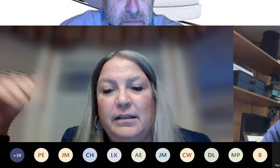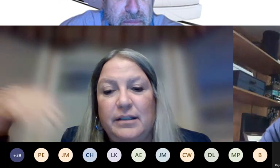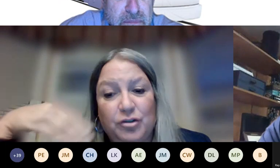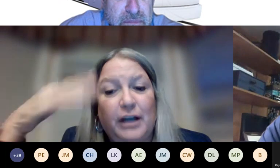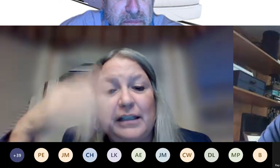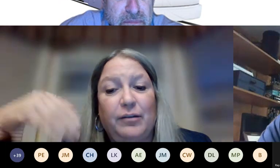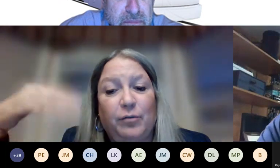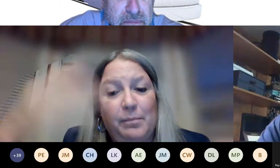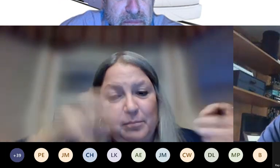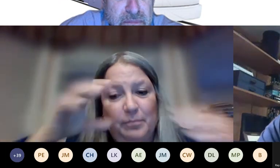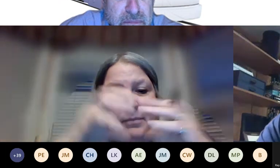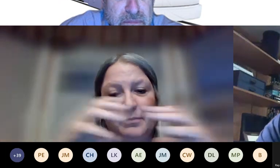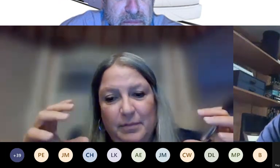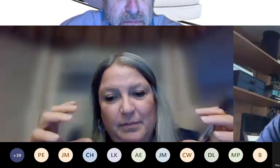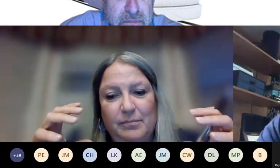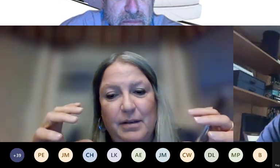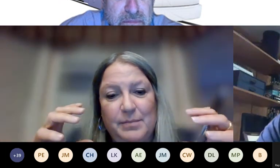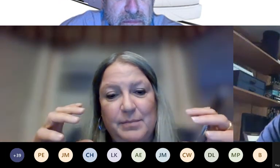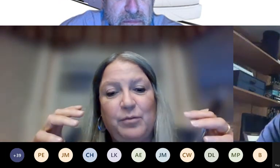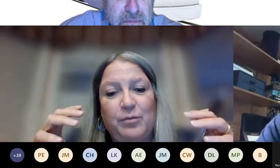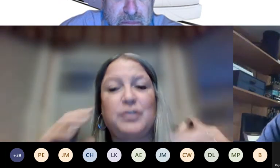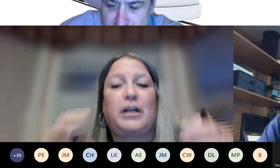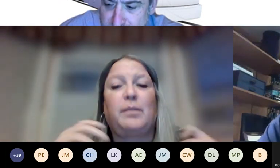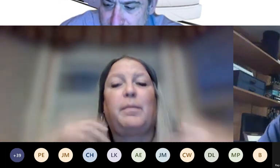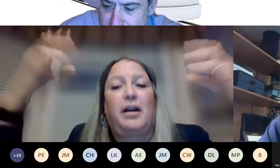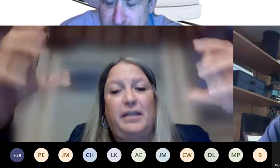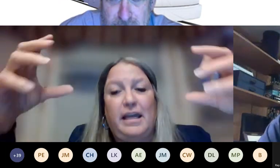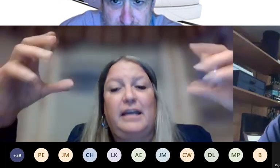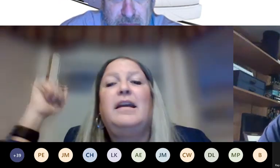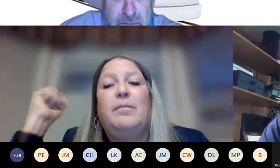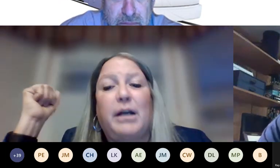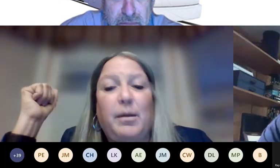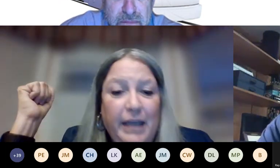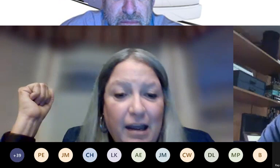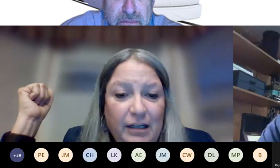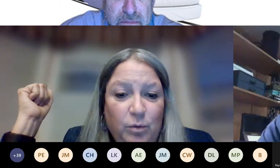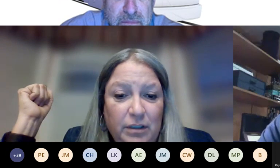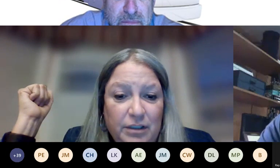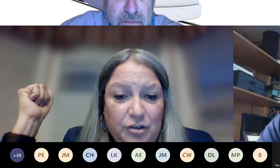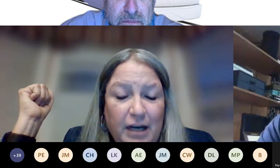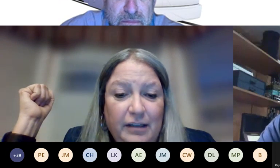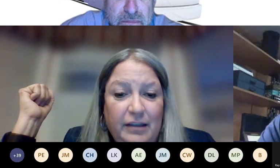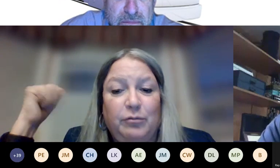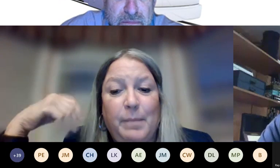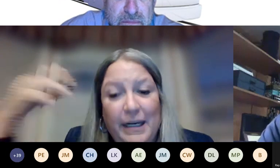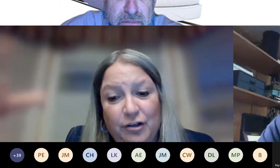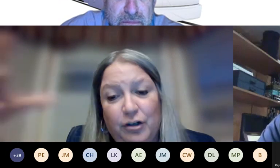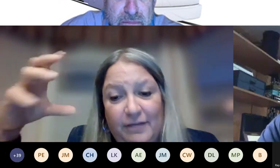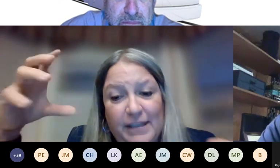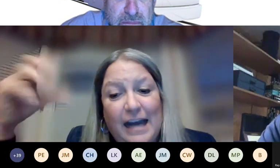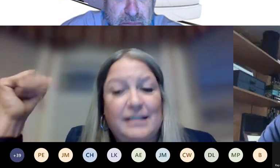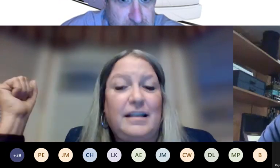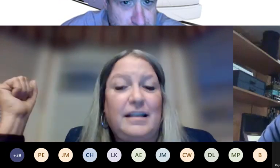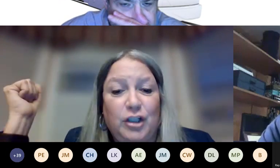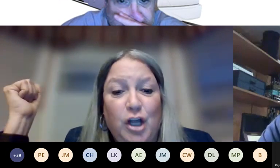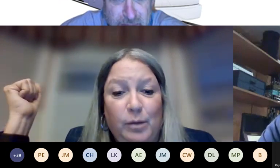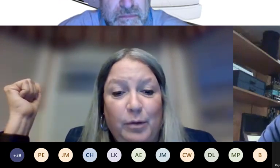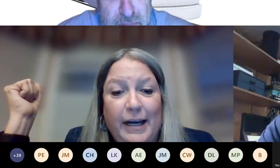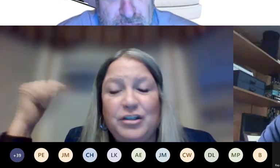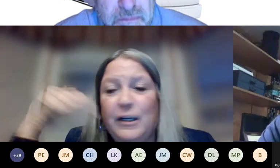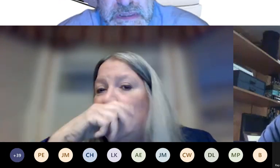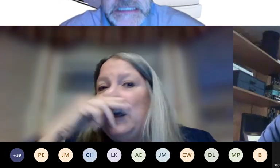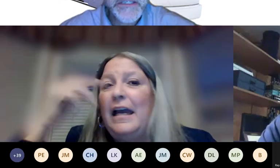be constructing MTA will construct a part, then Montgomery County will construct the remainder of the access